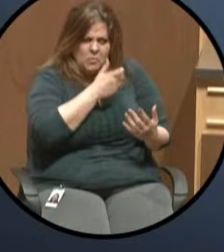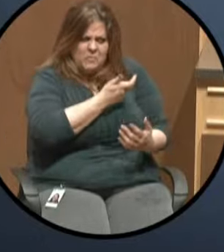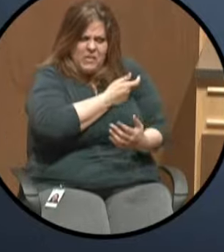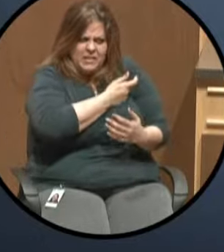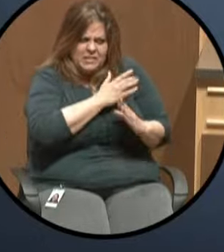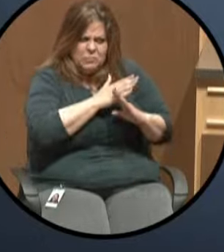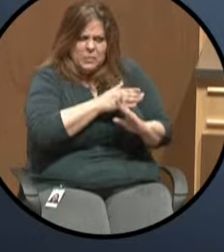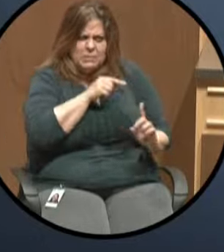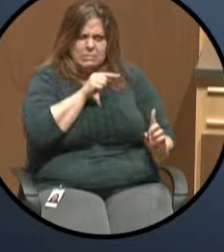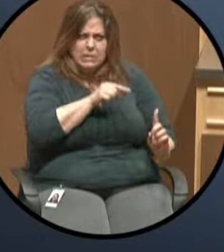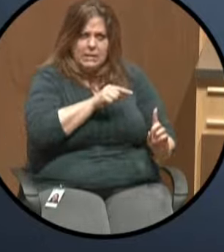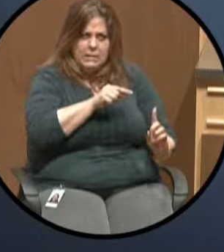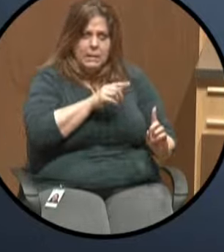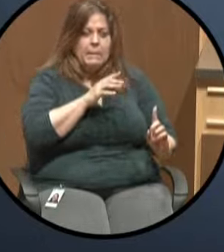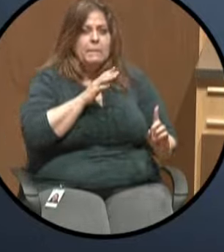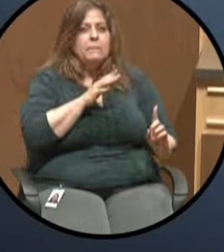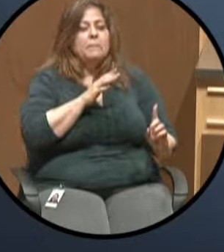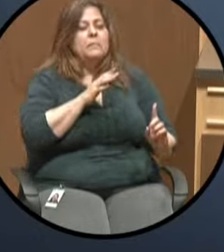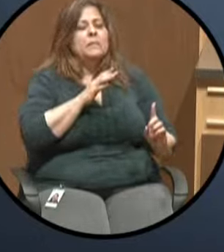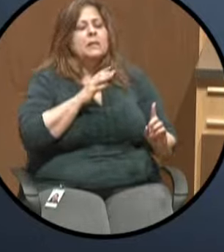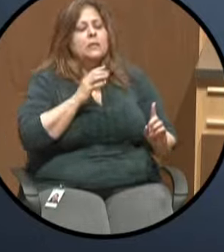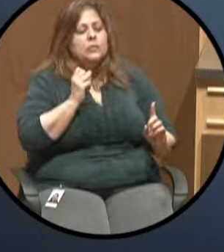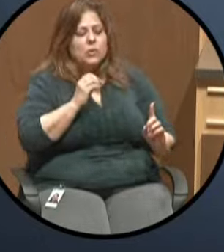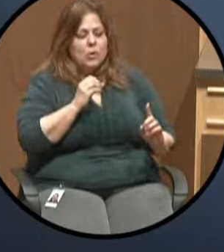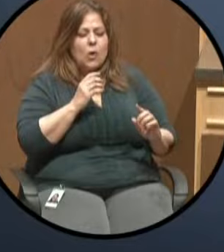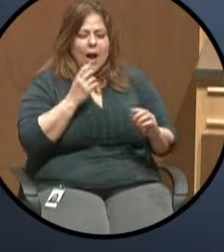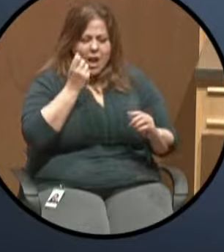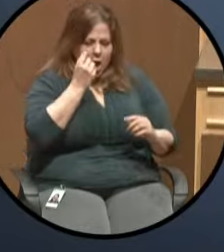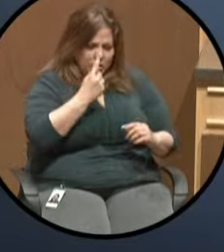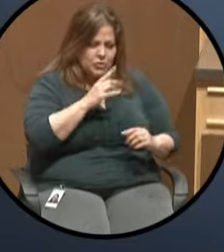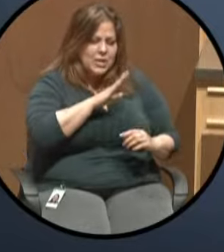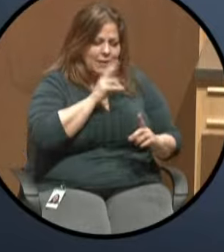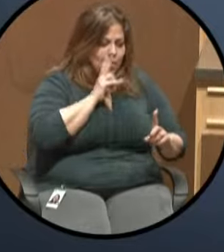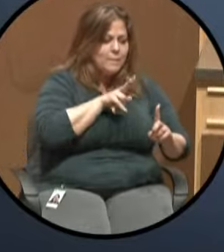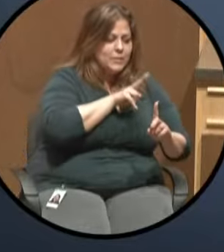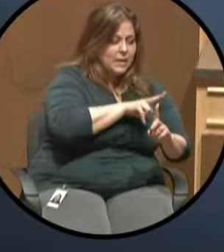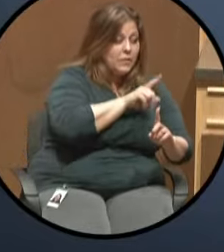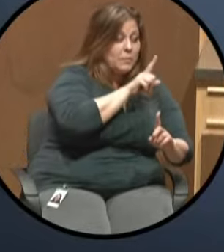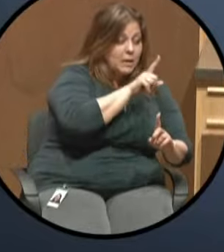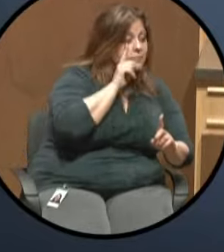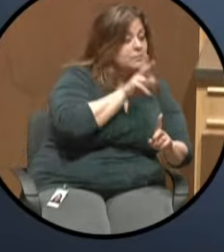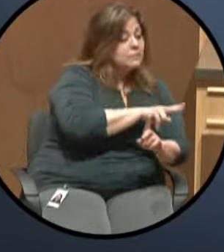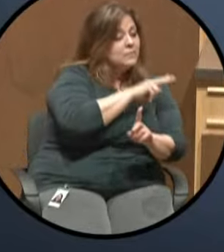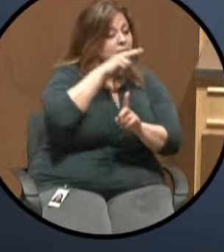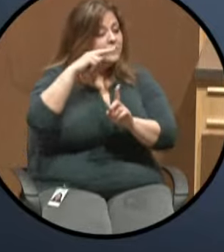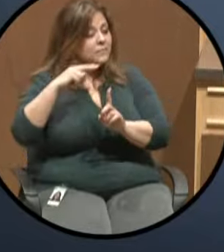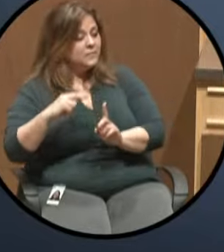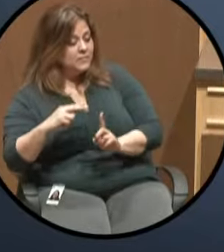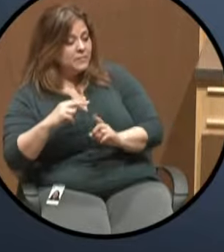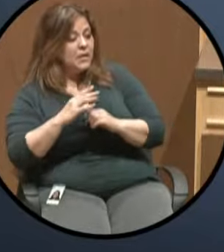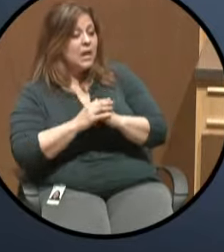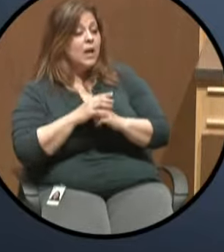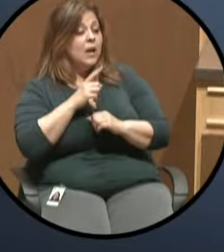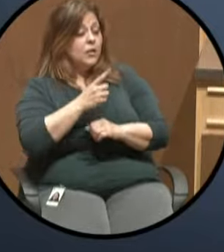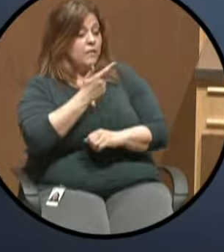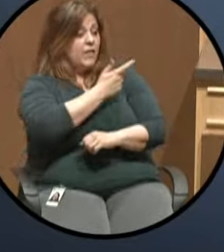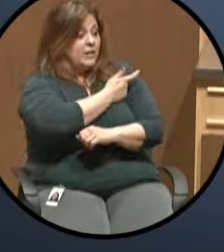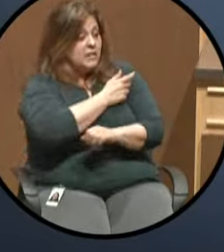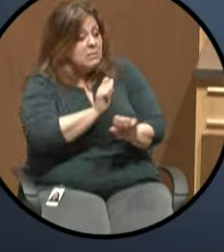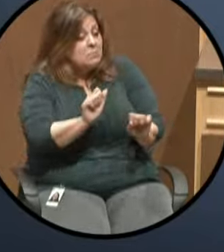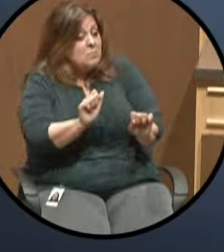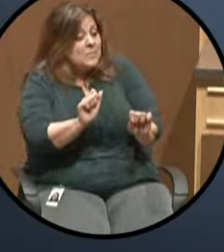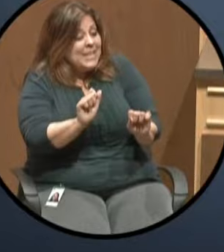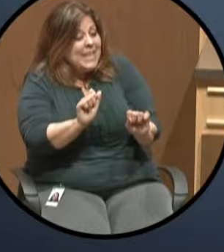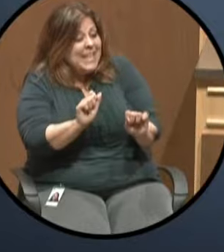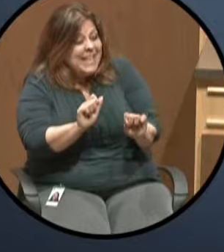is protective, as Dr. Nielsen informed us. However, there can be infections after you receive the